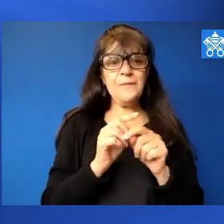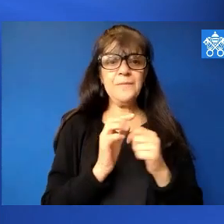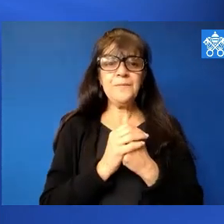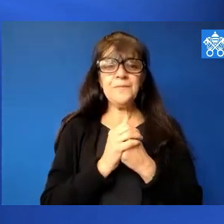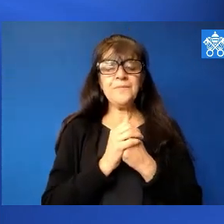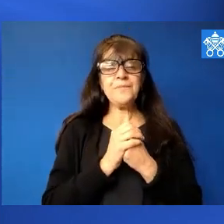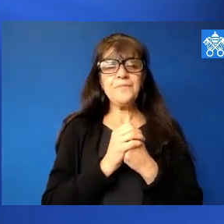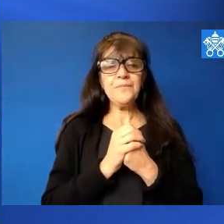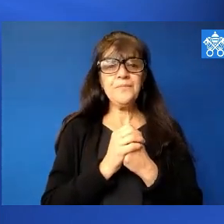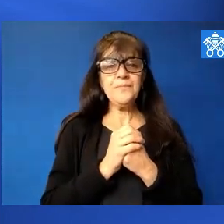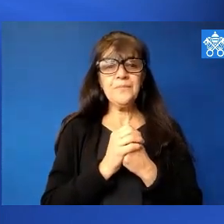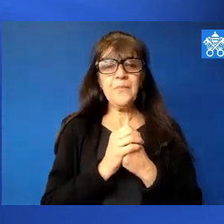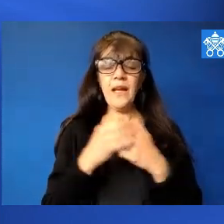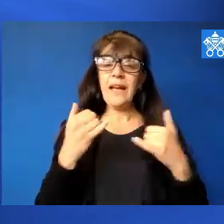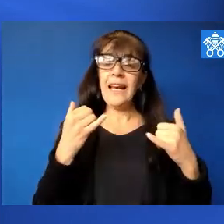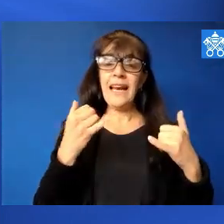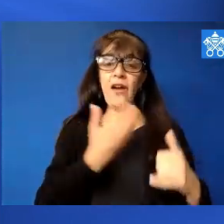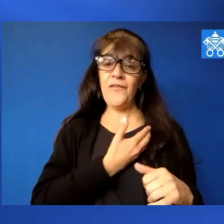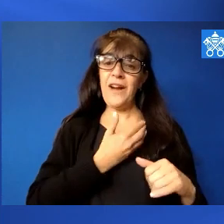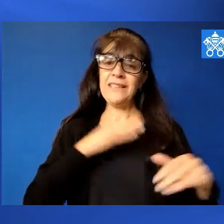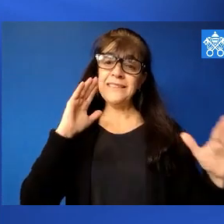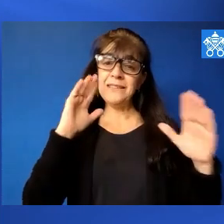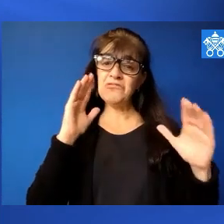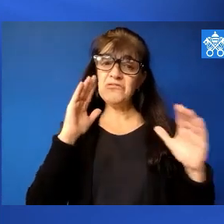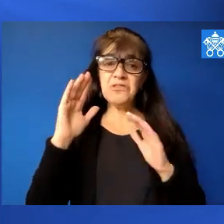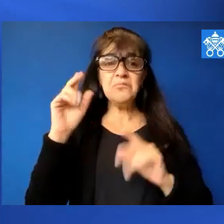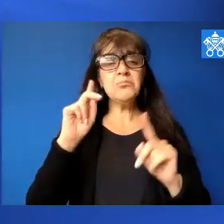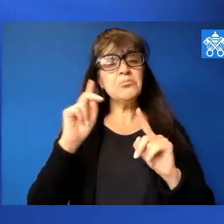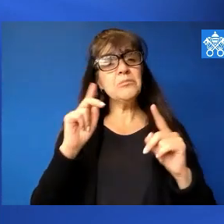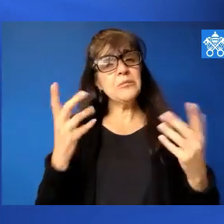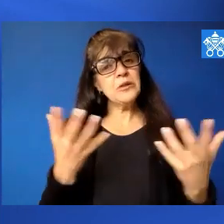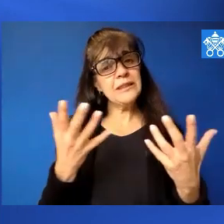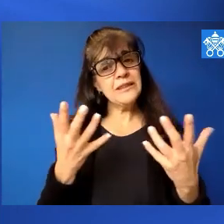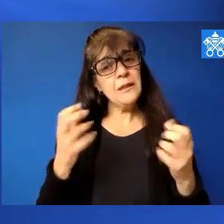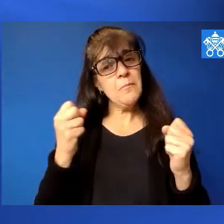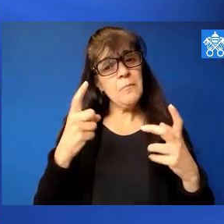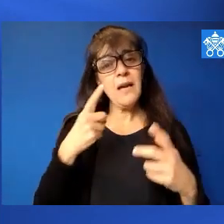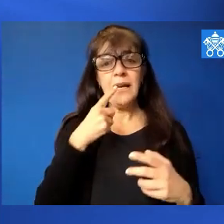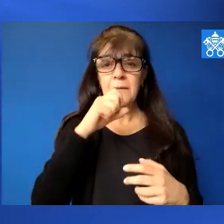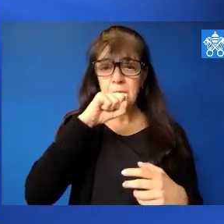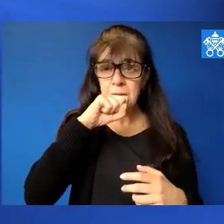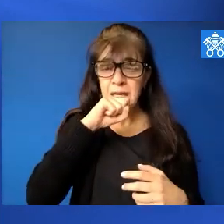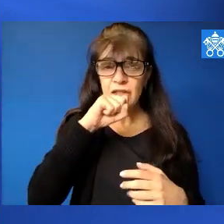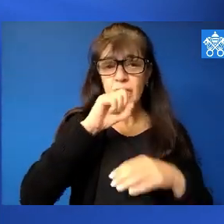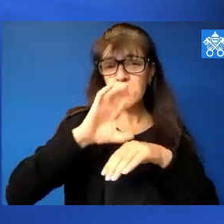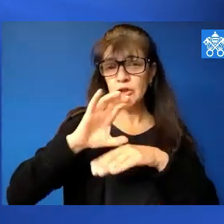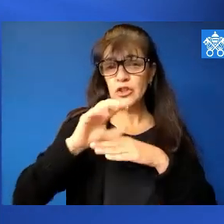well. Right now, Pope Francis is just greeting some of those present, many bishops, church